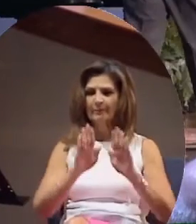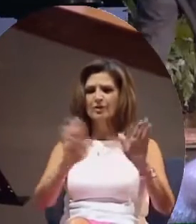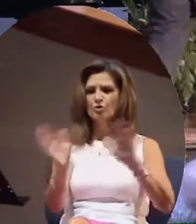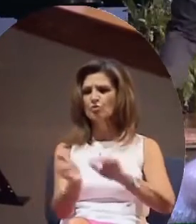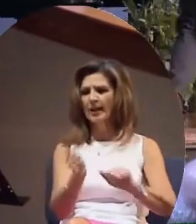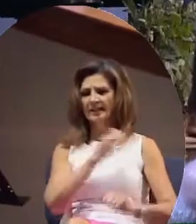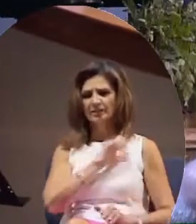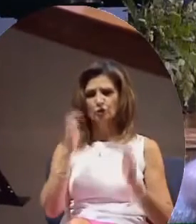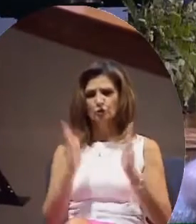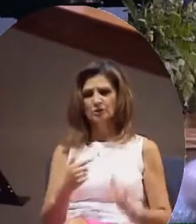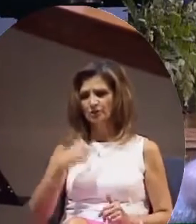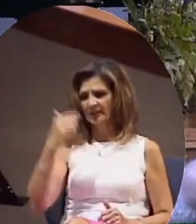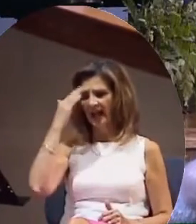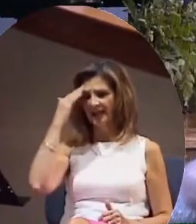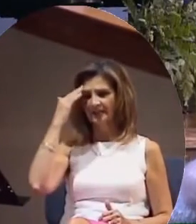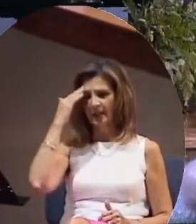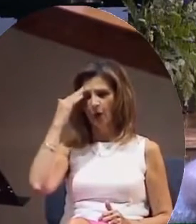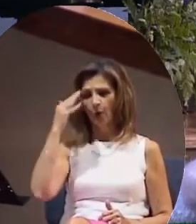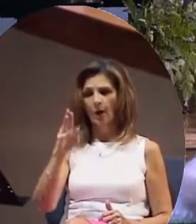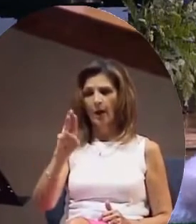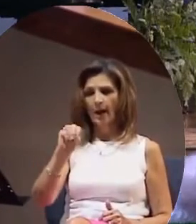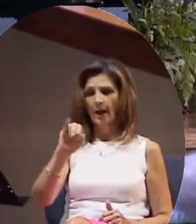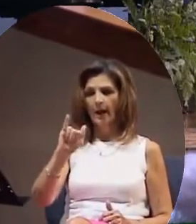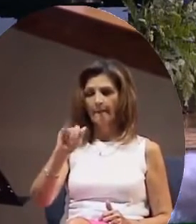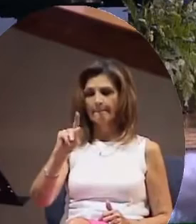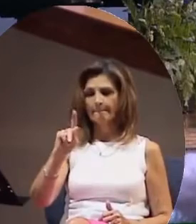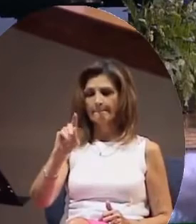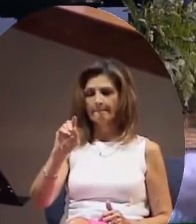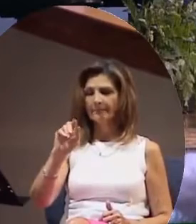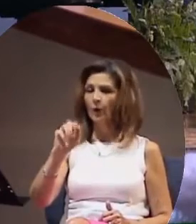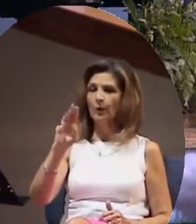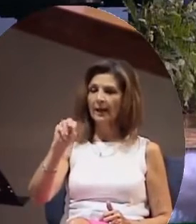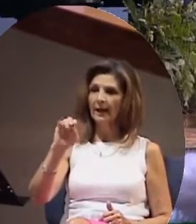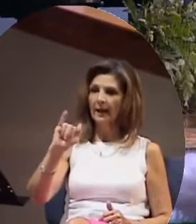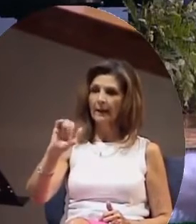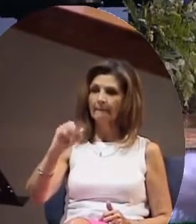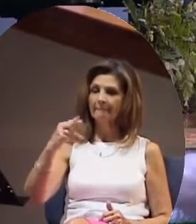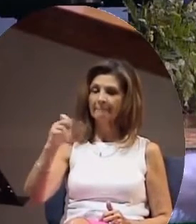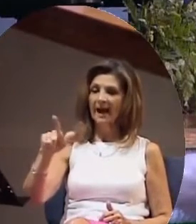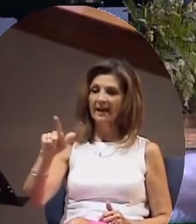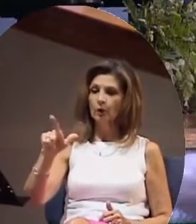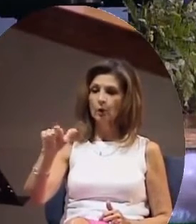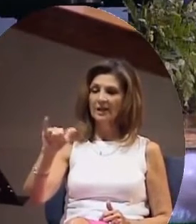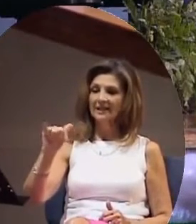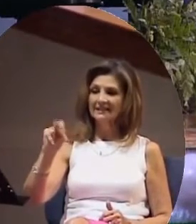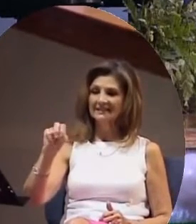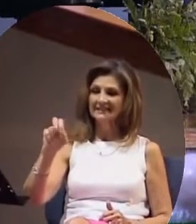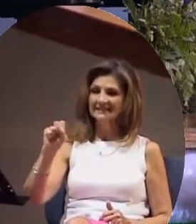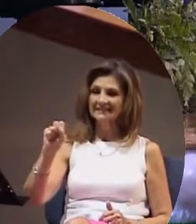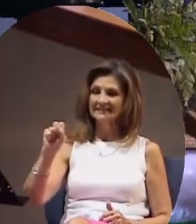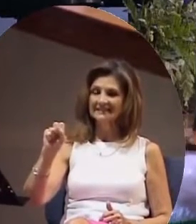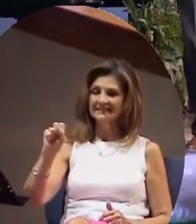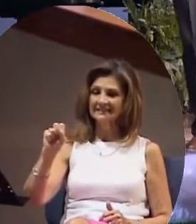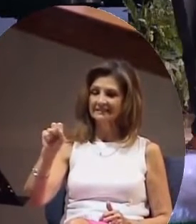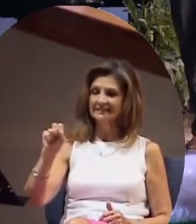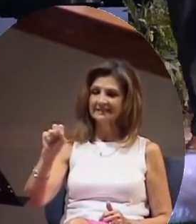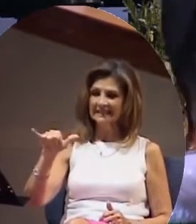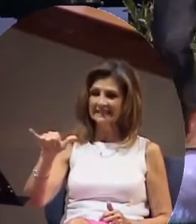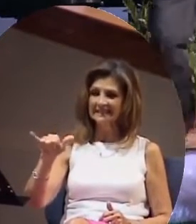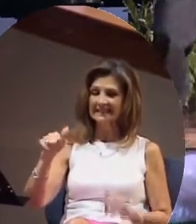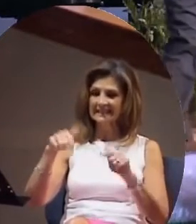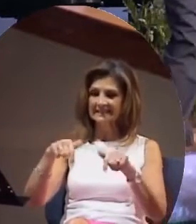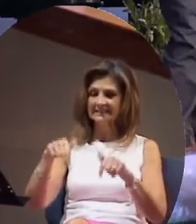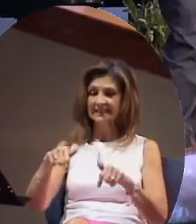greatest Christians I know, Brother Michael Lindsay, my helper's here. And he'll tell you this, some of the greatest Christians I know is in our youth